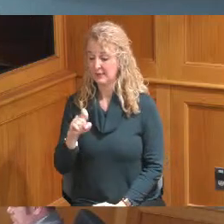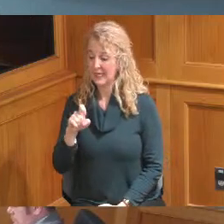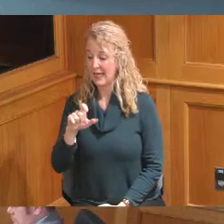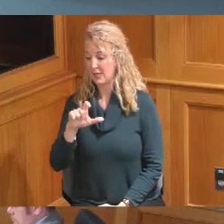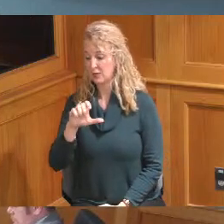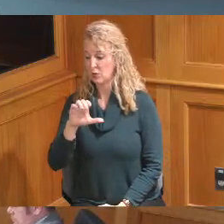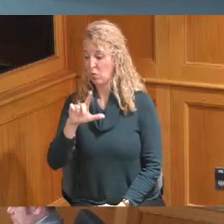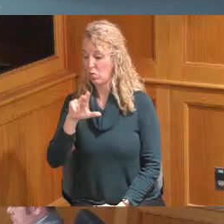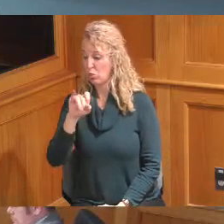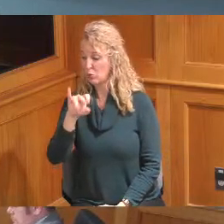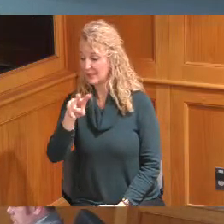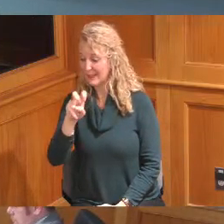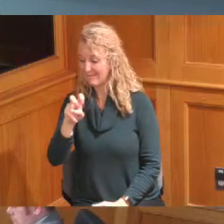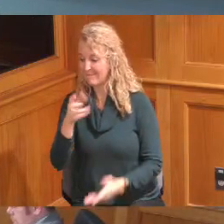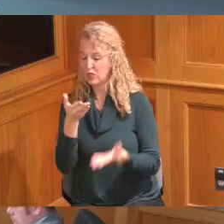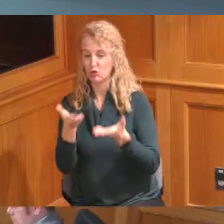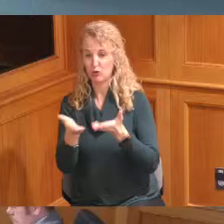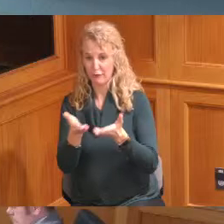exclusive services. I'm sorry.